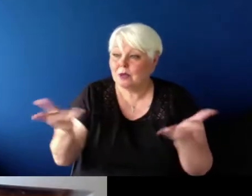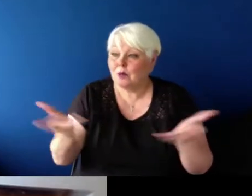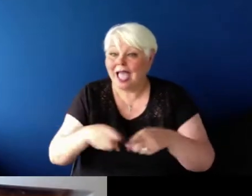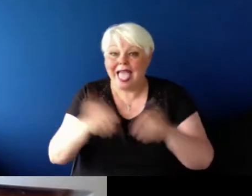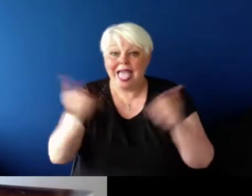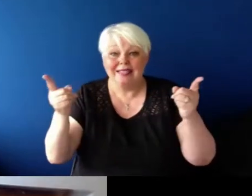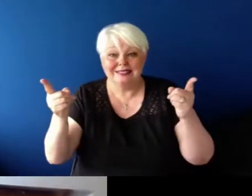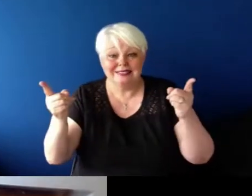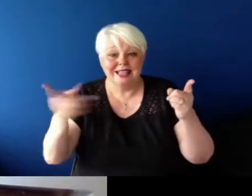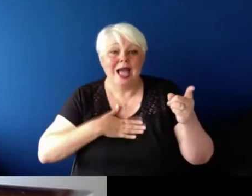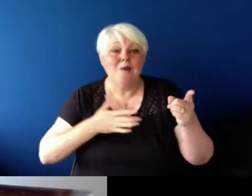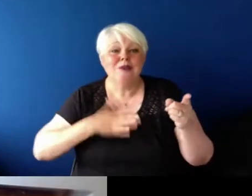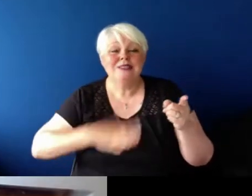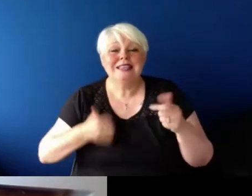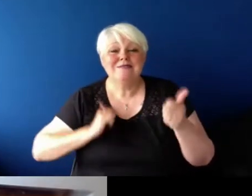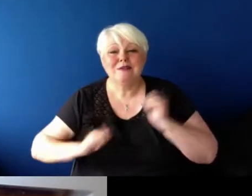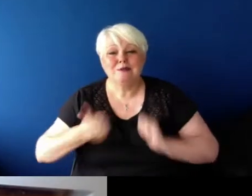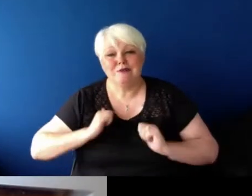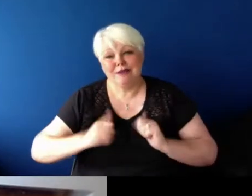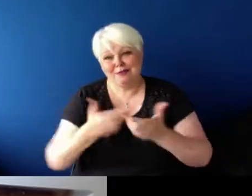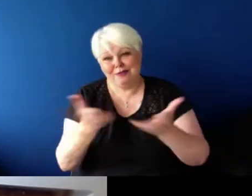I would like to say I'm very proud of them.